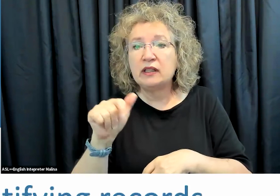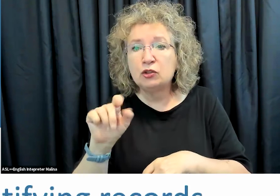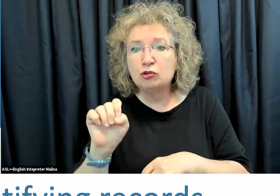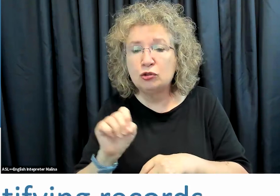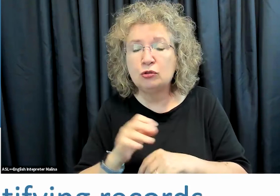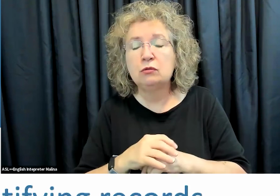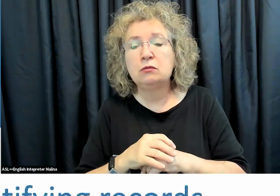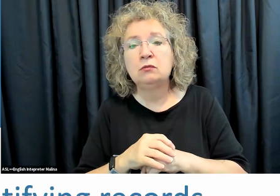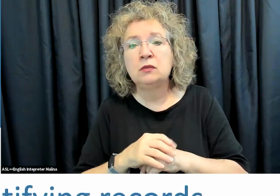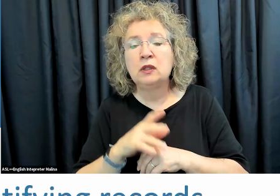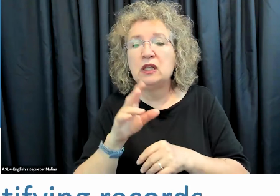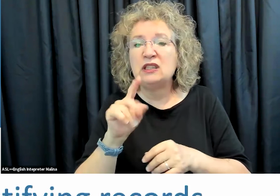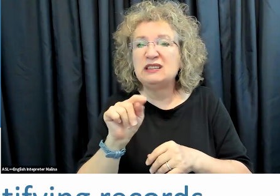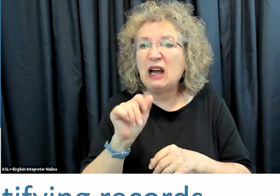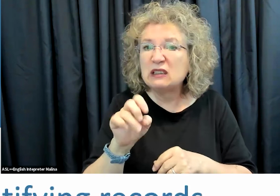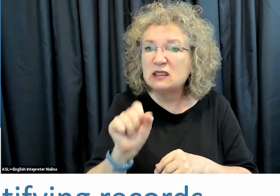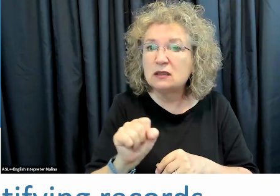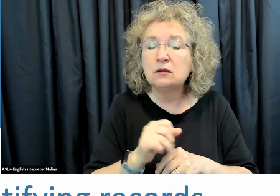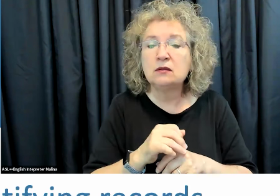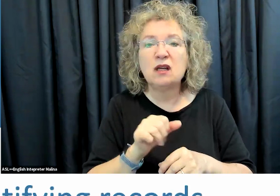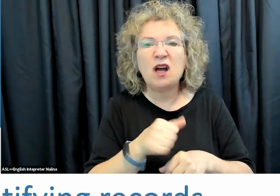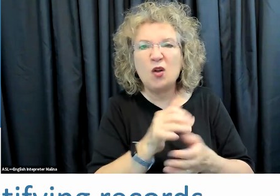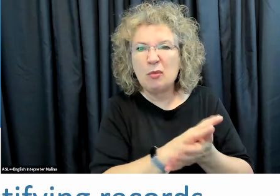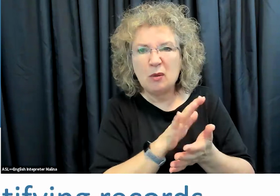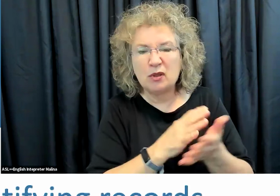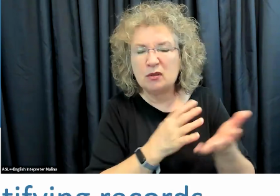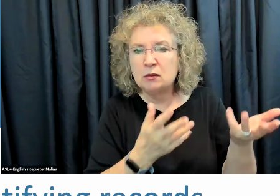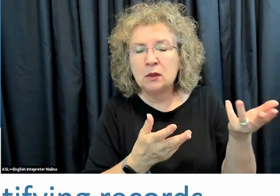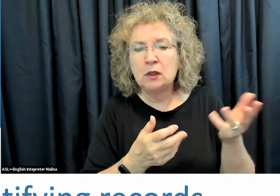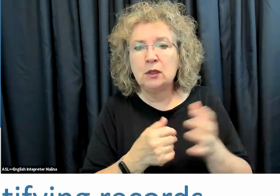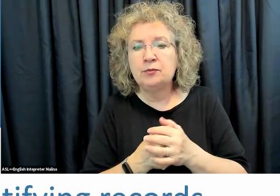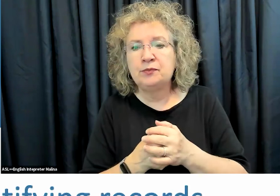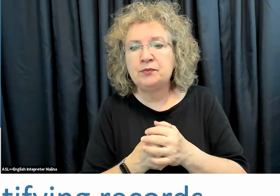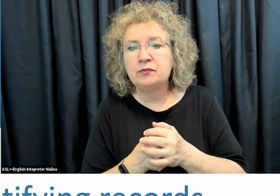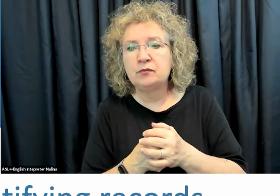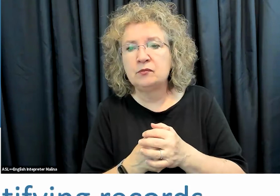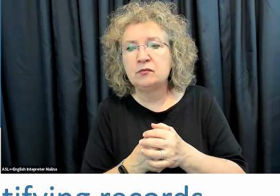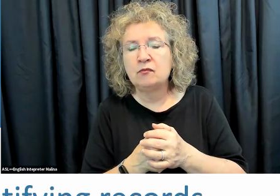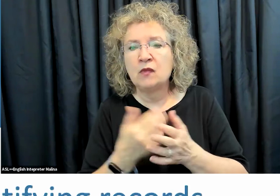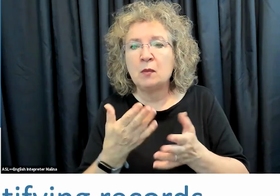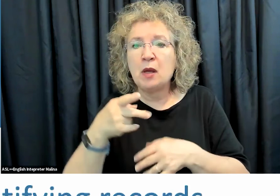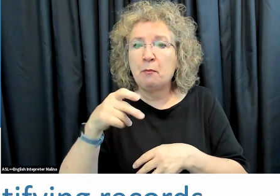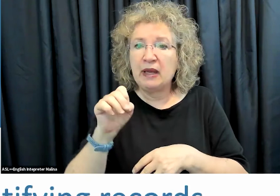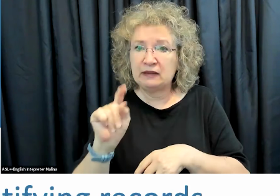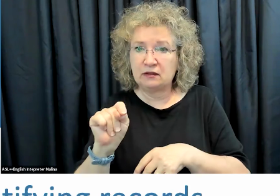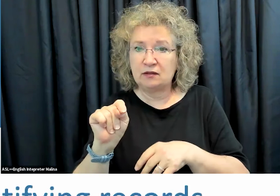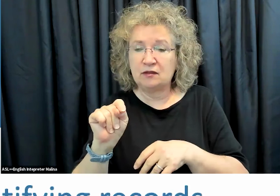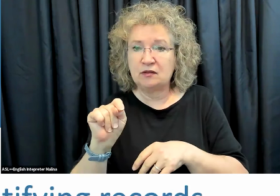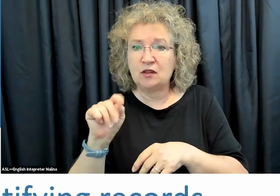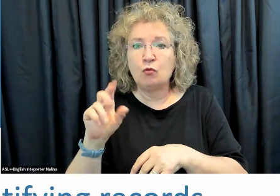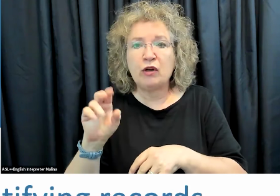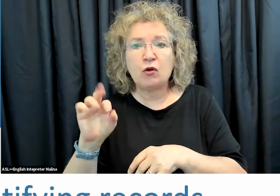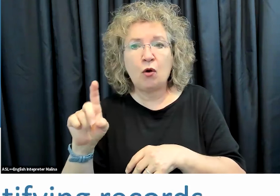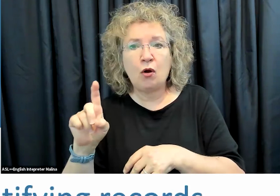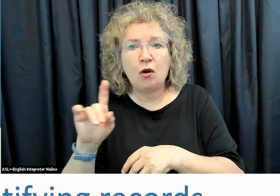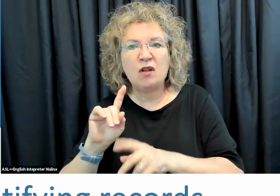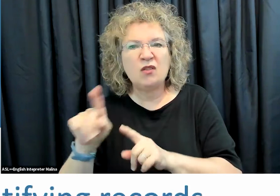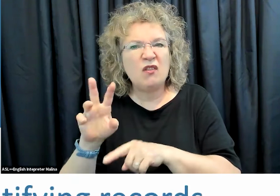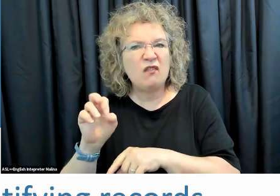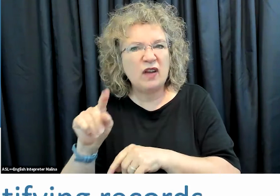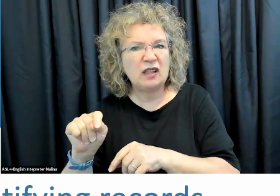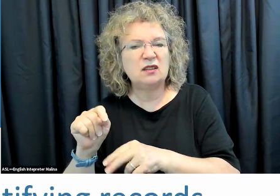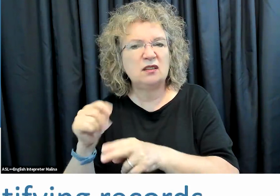papers, tax documents, and even vet and pet records. In addition to